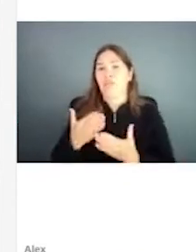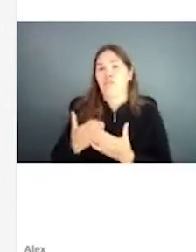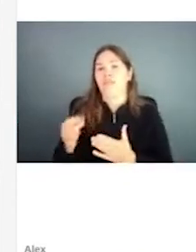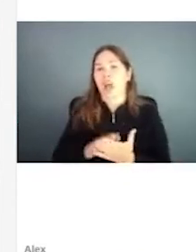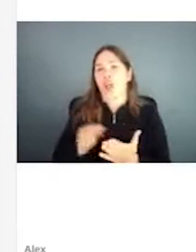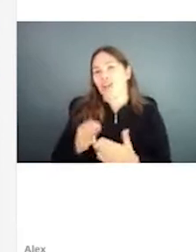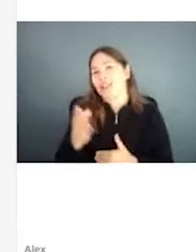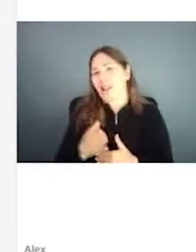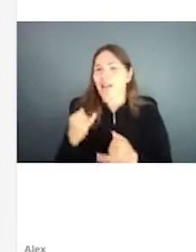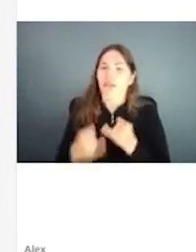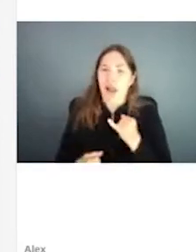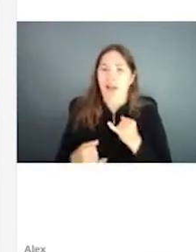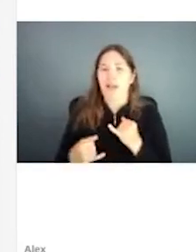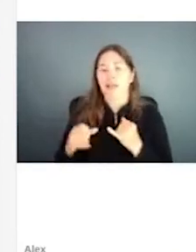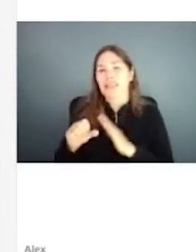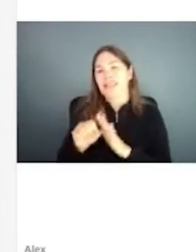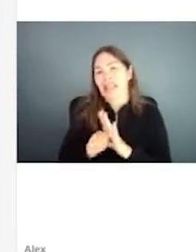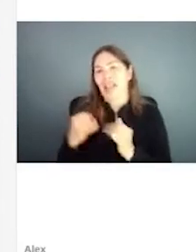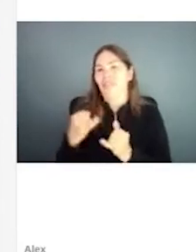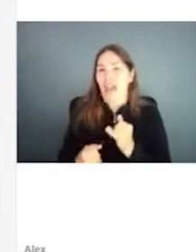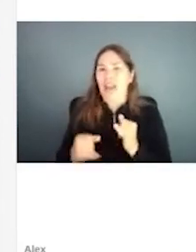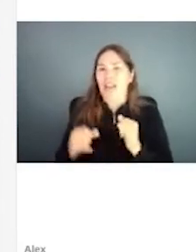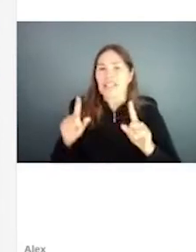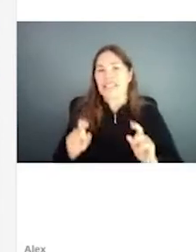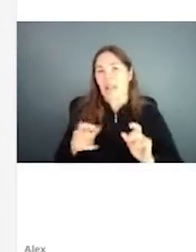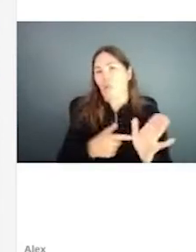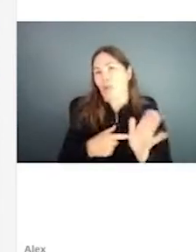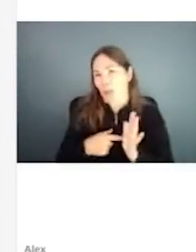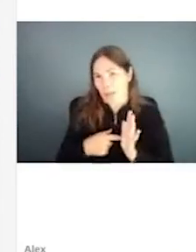/ final state final exam requirements.